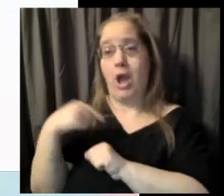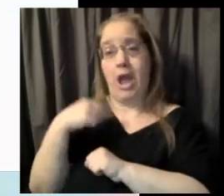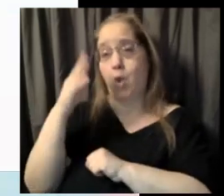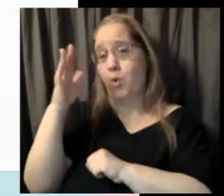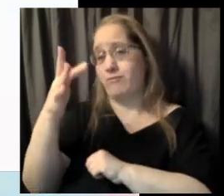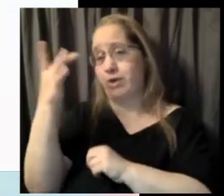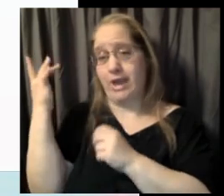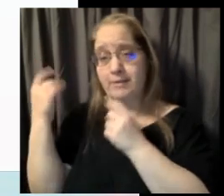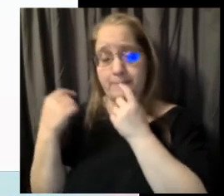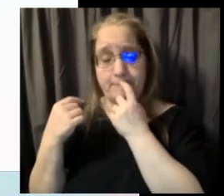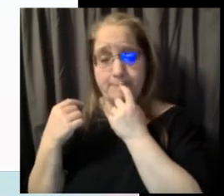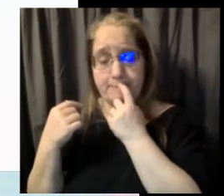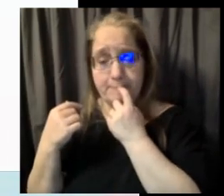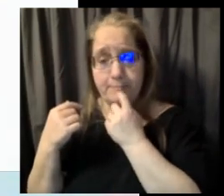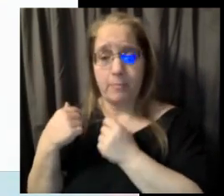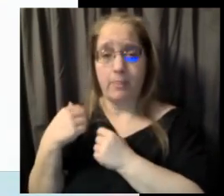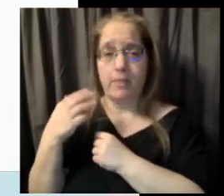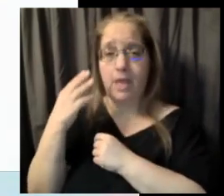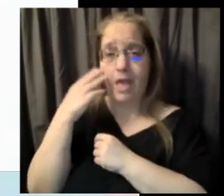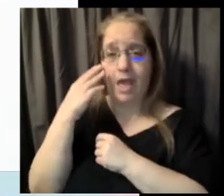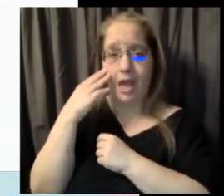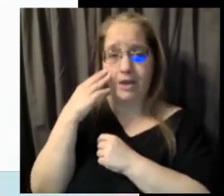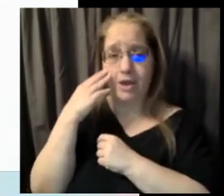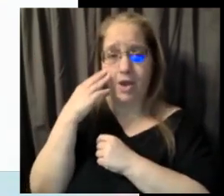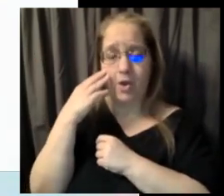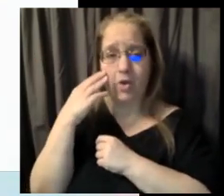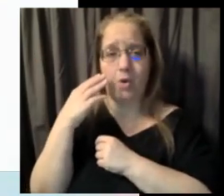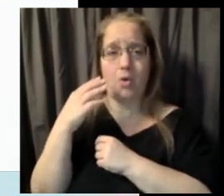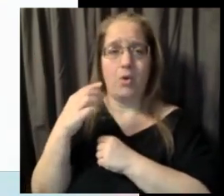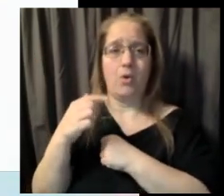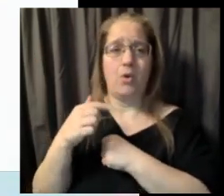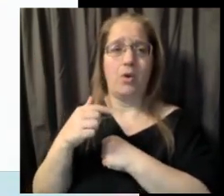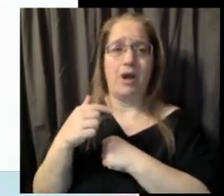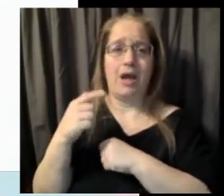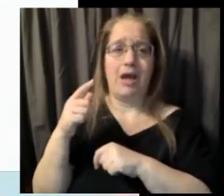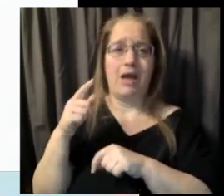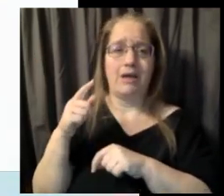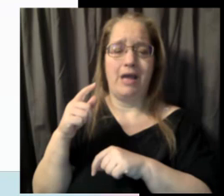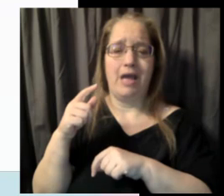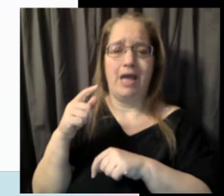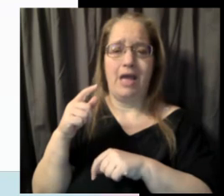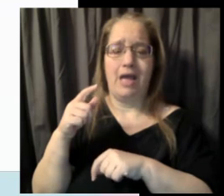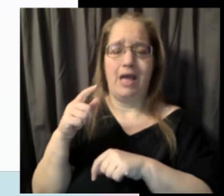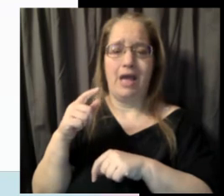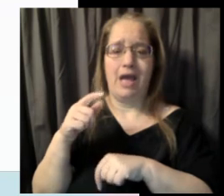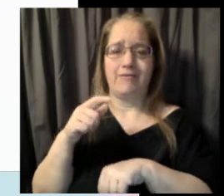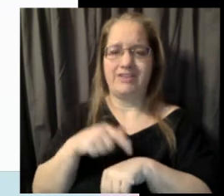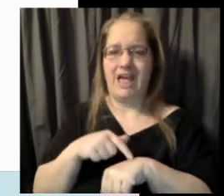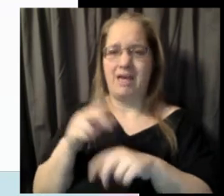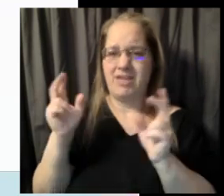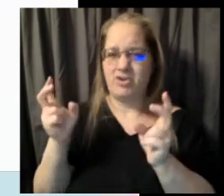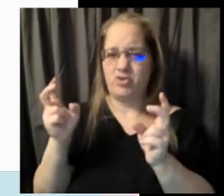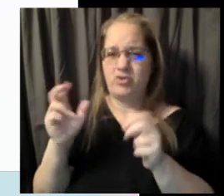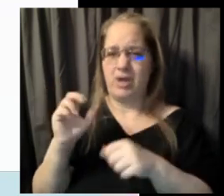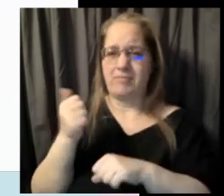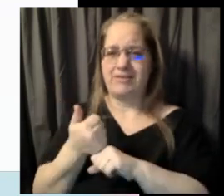I'm going to forget. Or I know I have time blindness. I don't know how long 5 minutes are. I can only work on this for 5 minutes. I'm going to set a